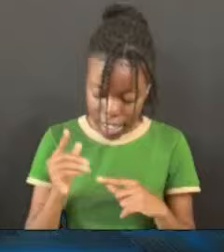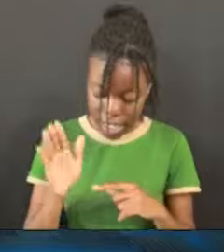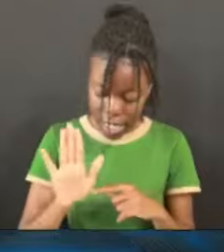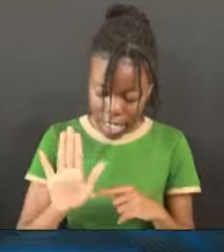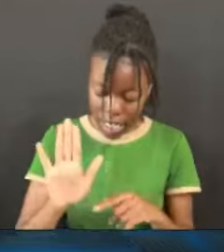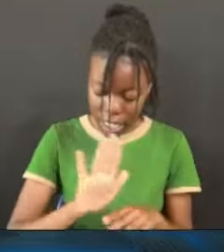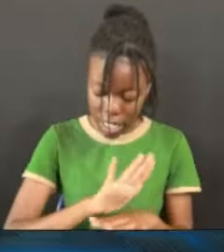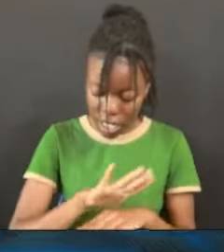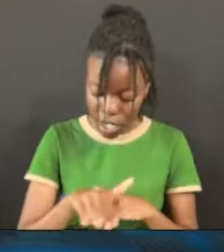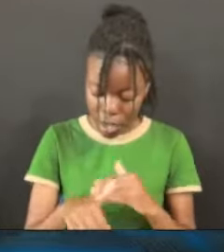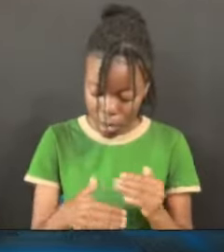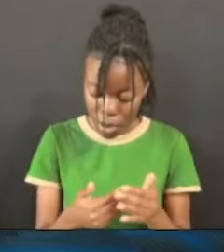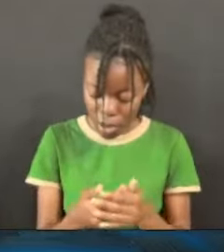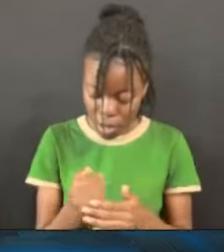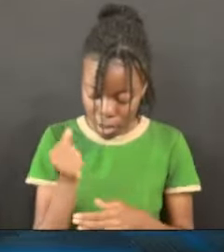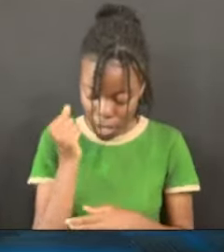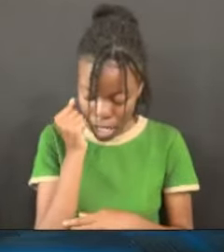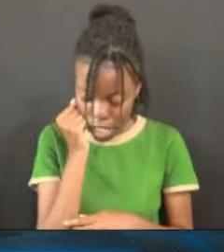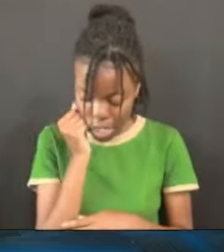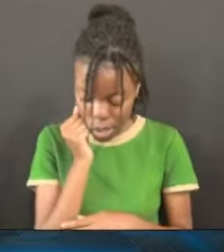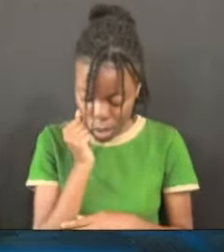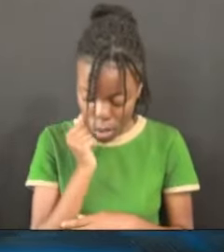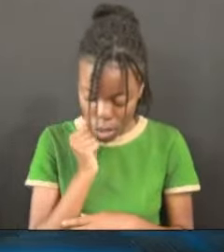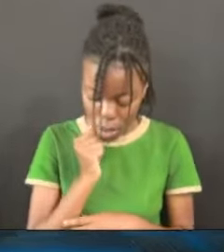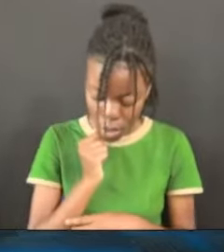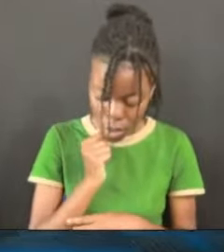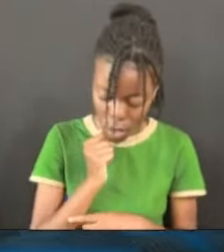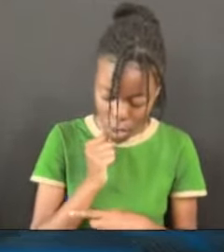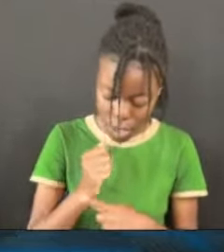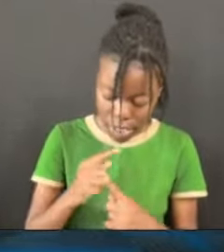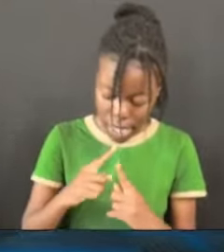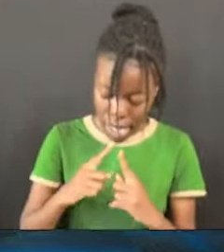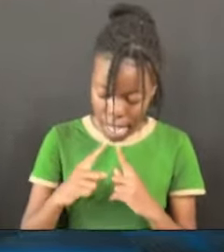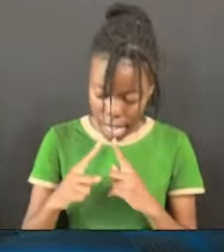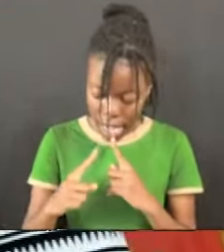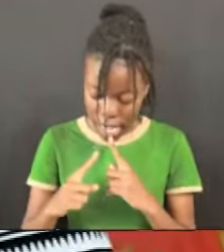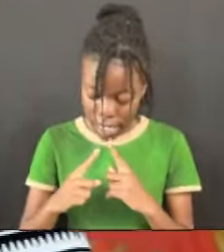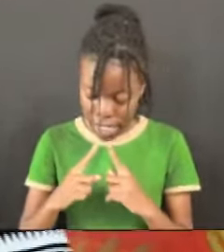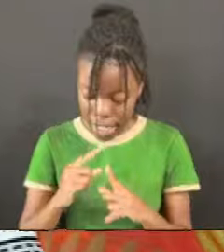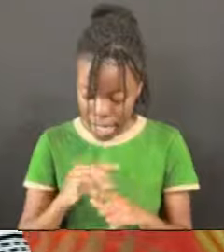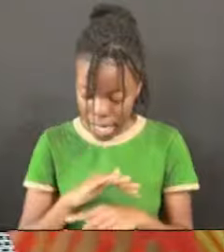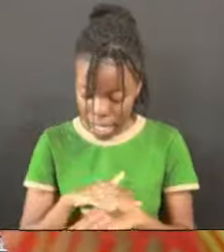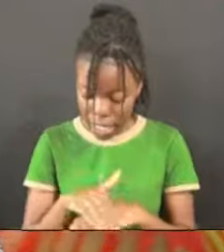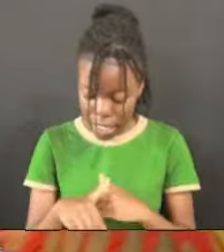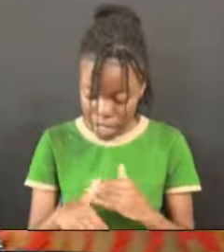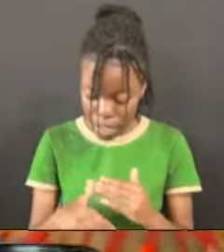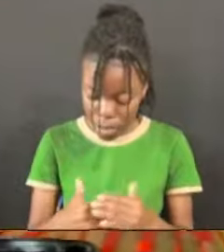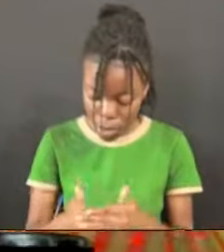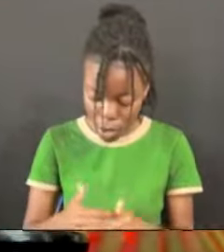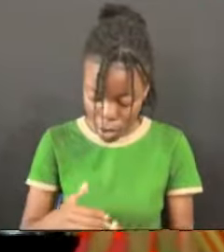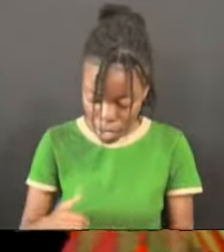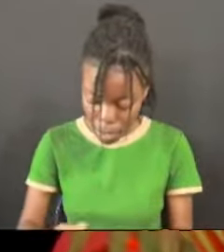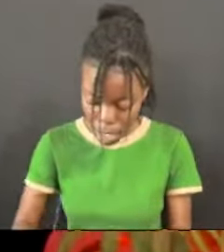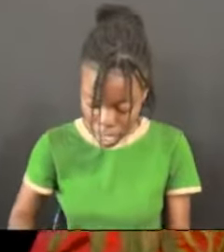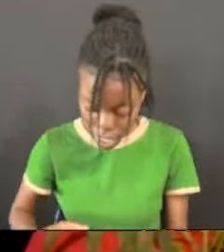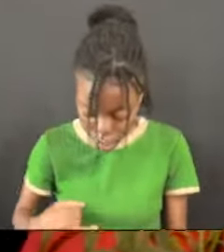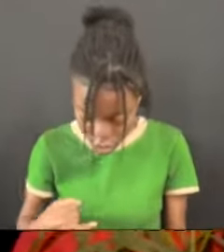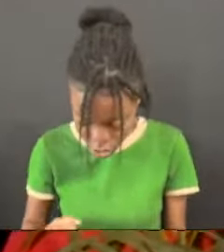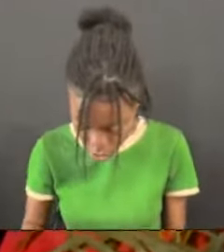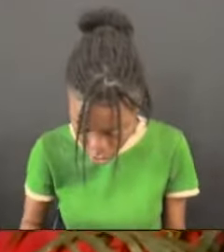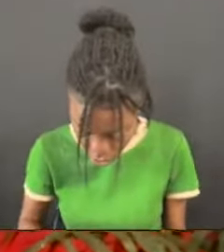I. I tell him all my sorrows, I tell him all